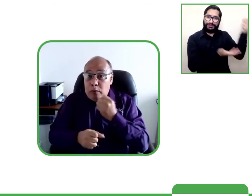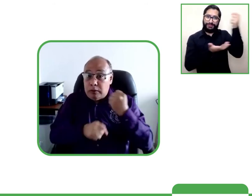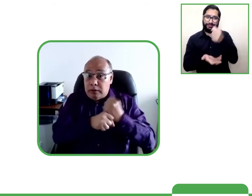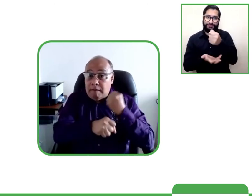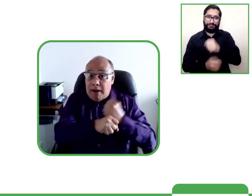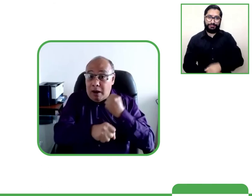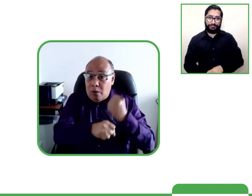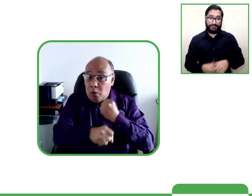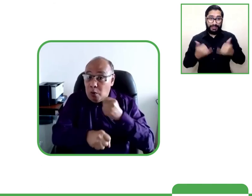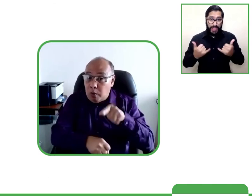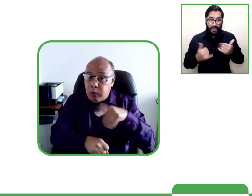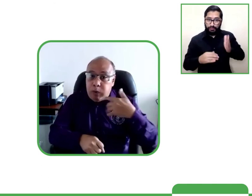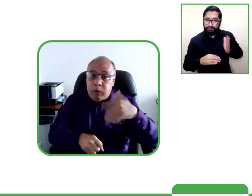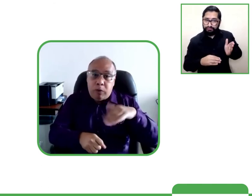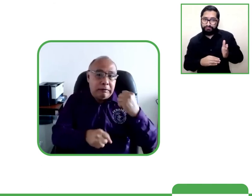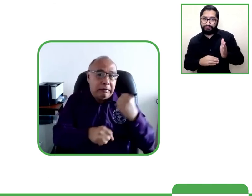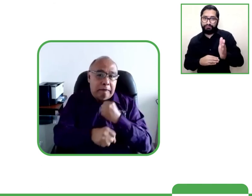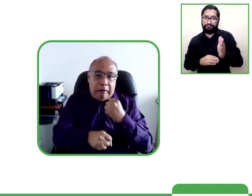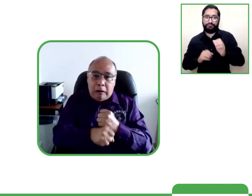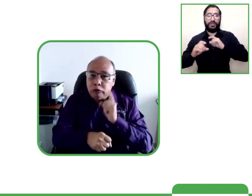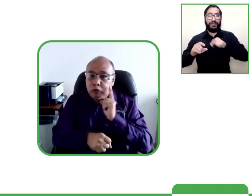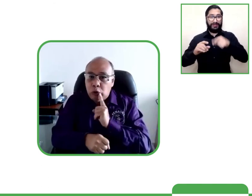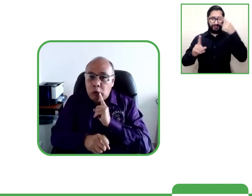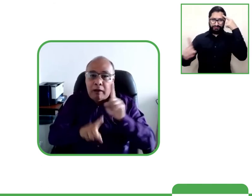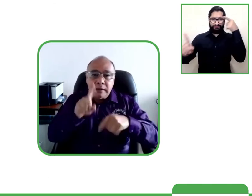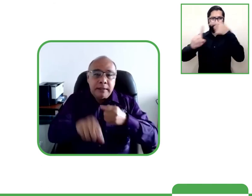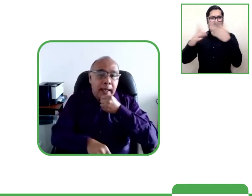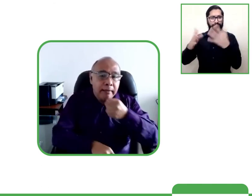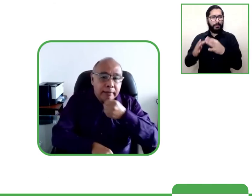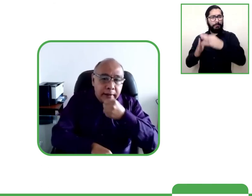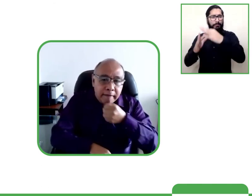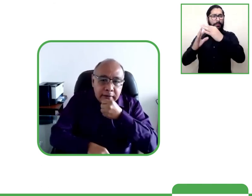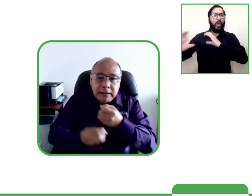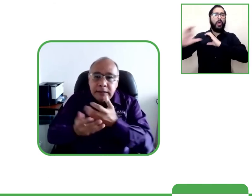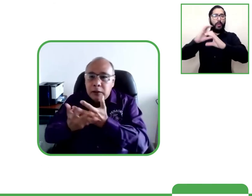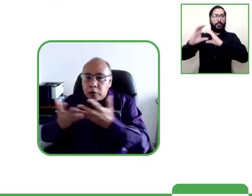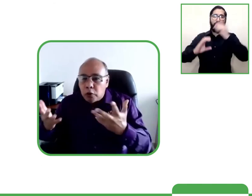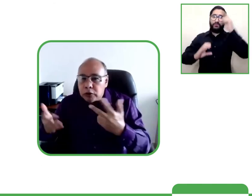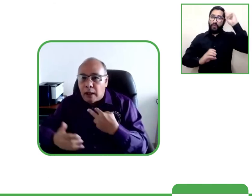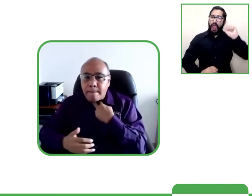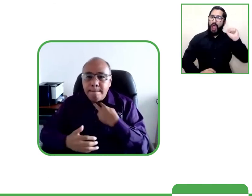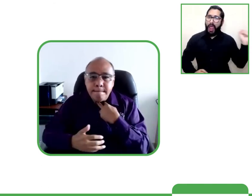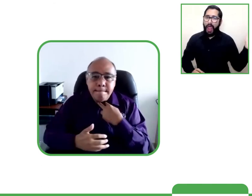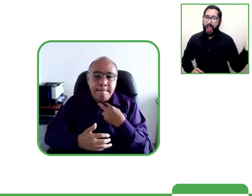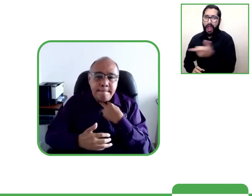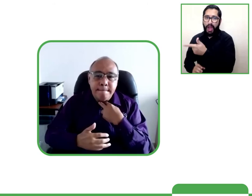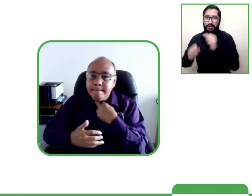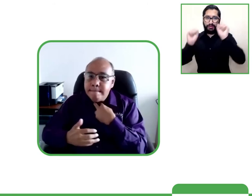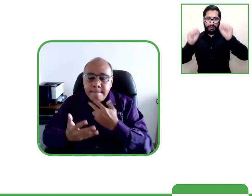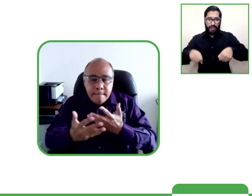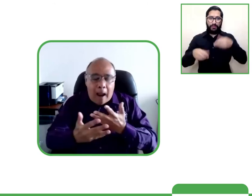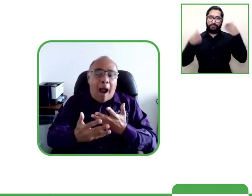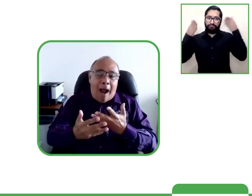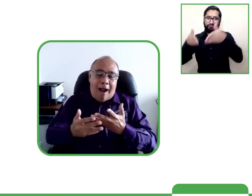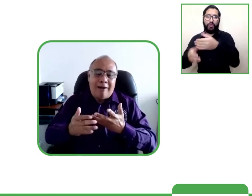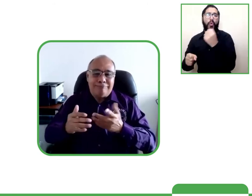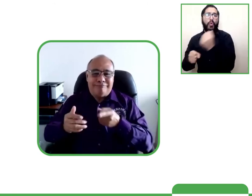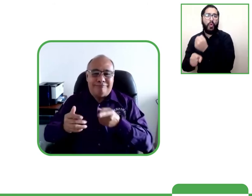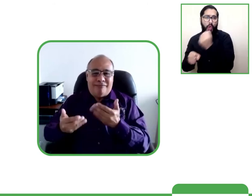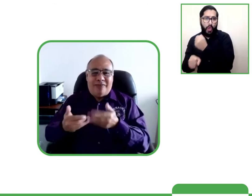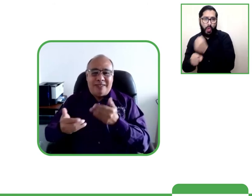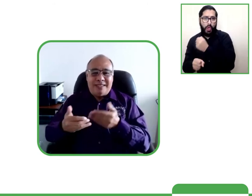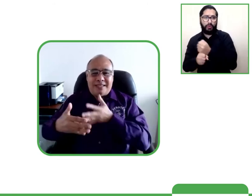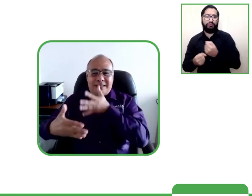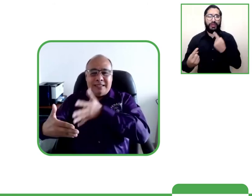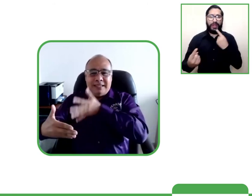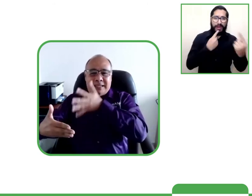still working without barriers for anyone. For example, this in job